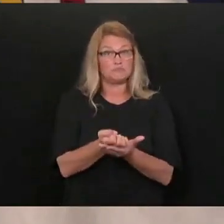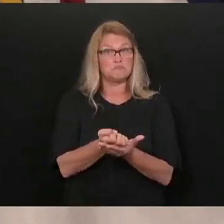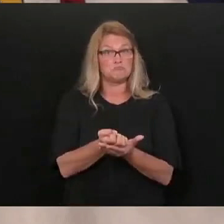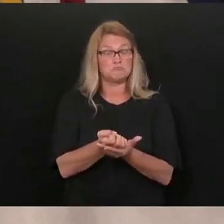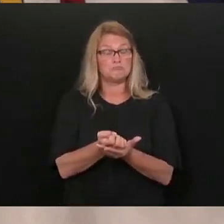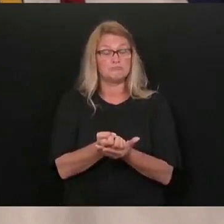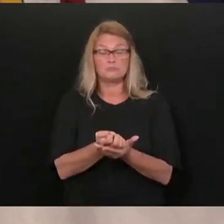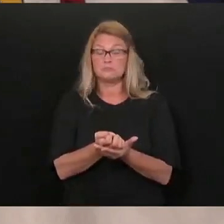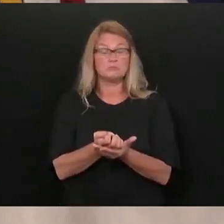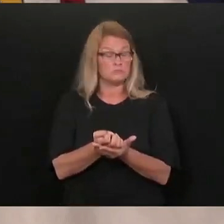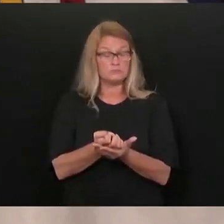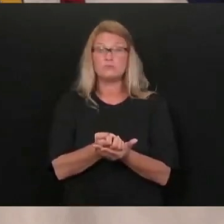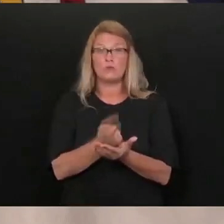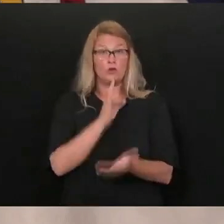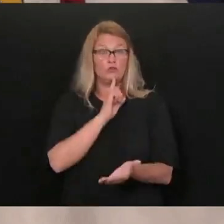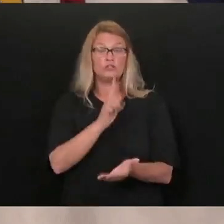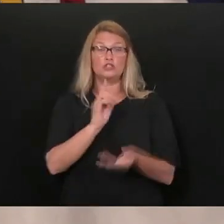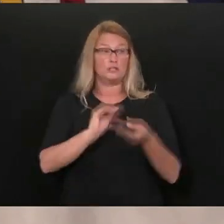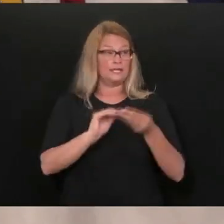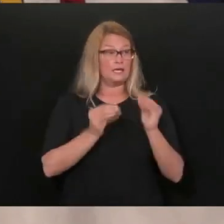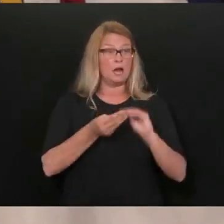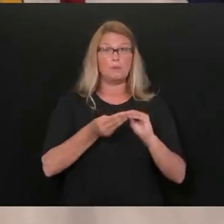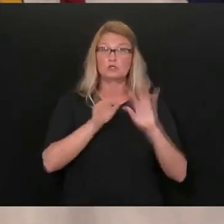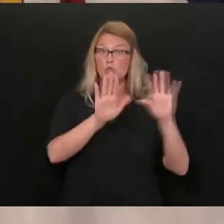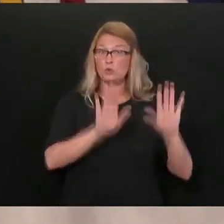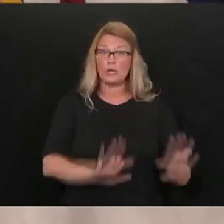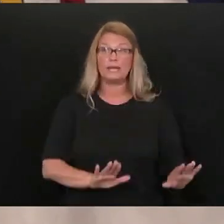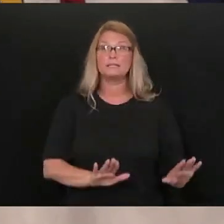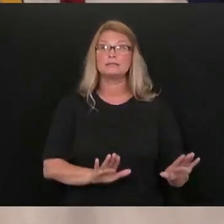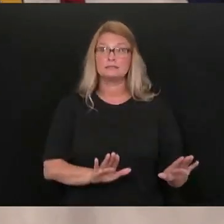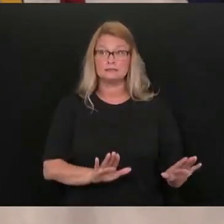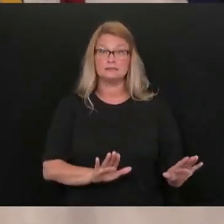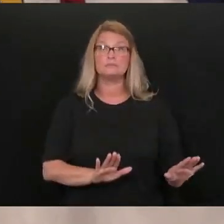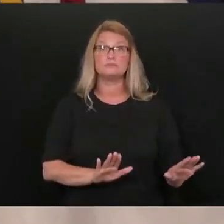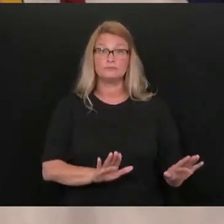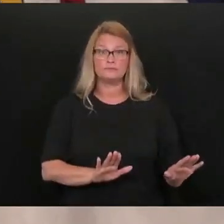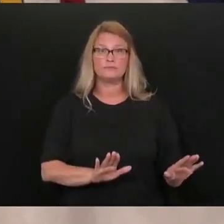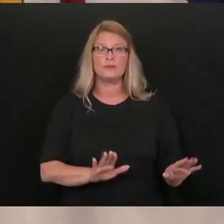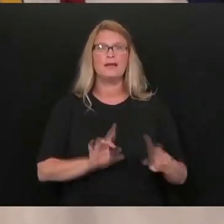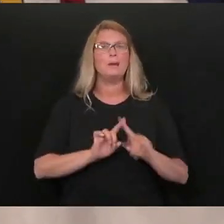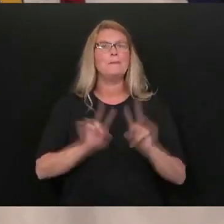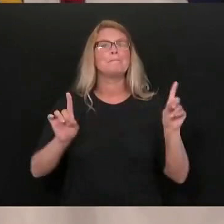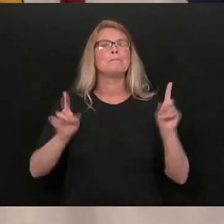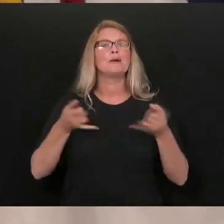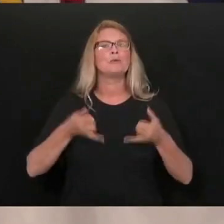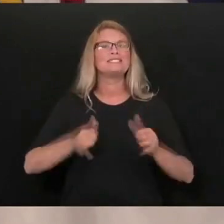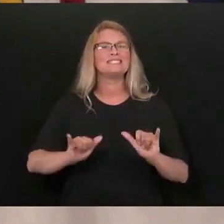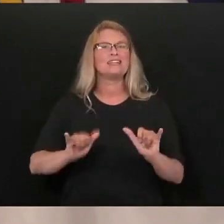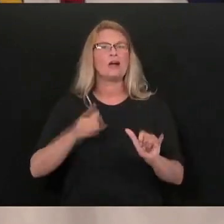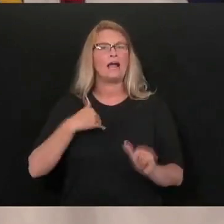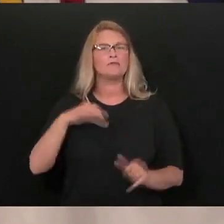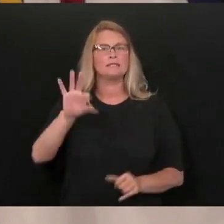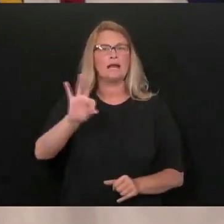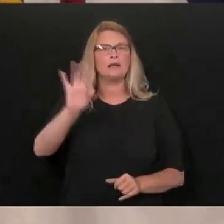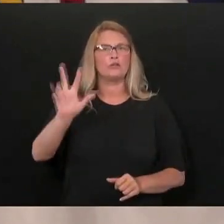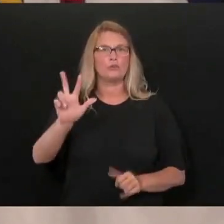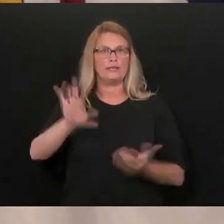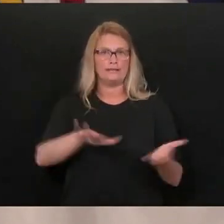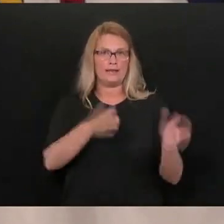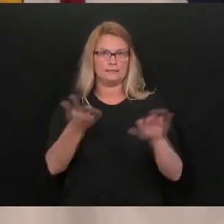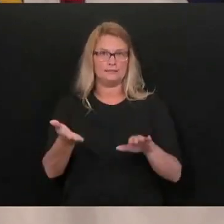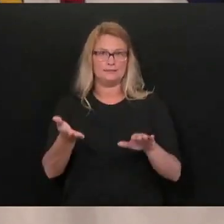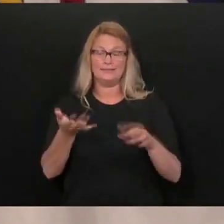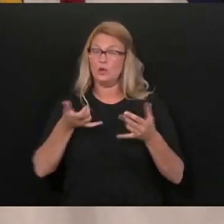Absolutely, without any question, our numbers are phenomenal. But we still have 93 deaths, and we're still the